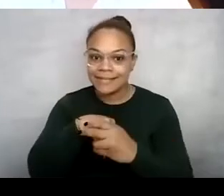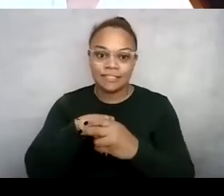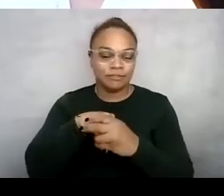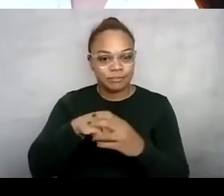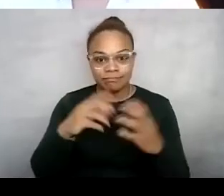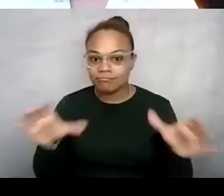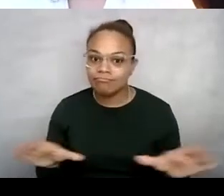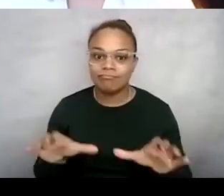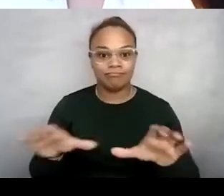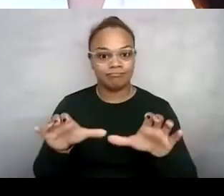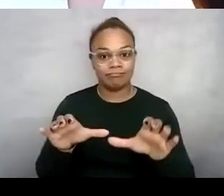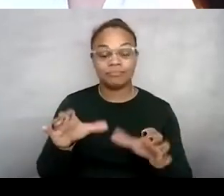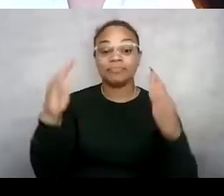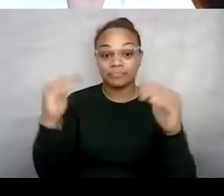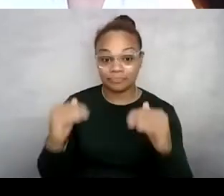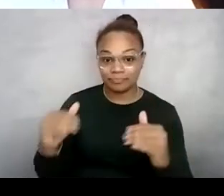Nadine Smith,